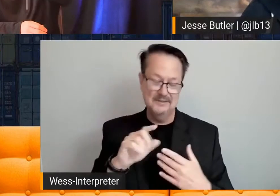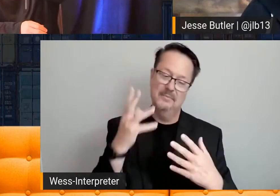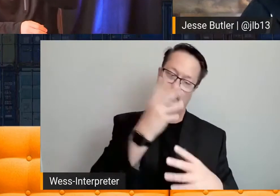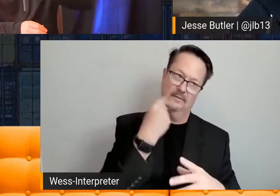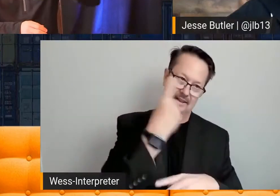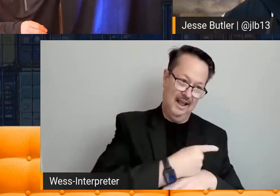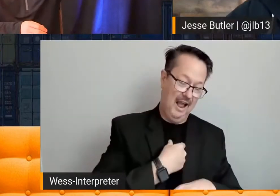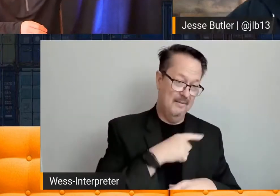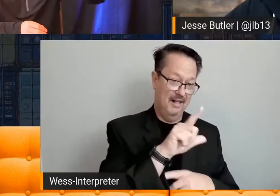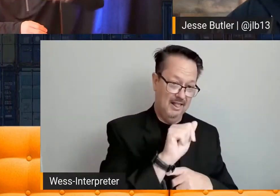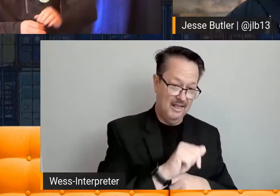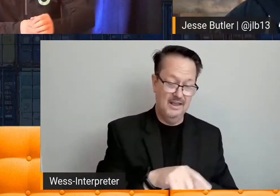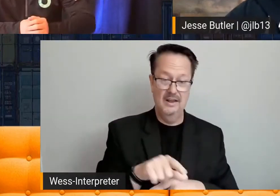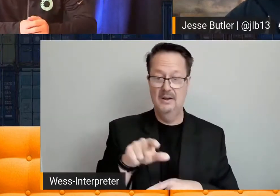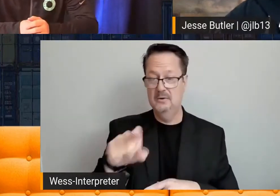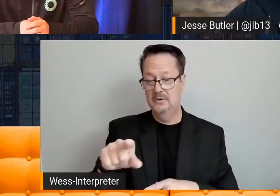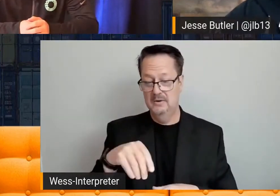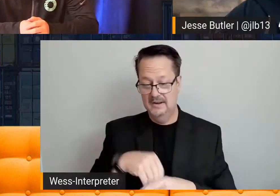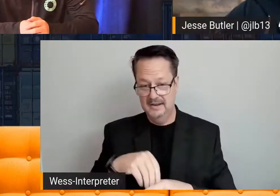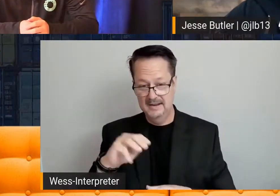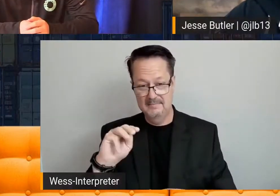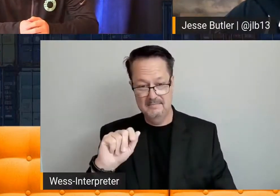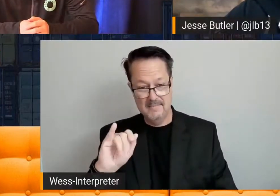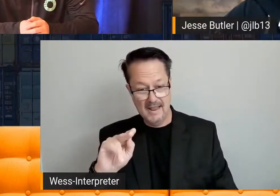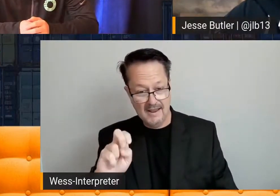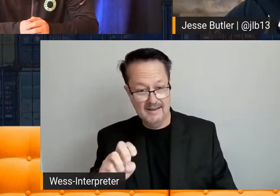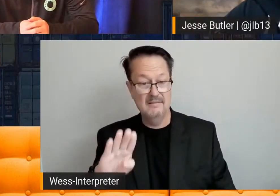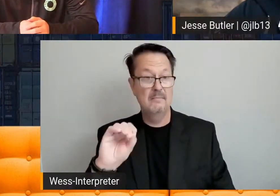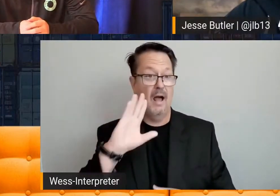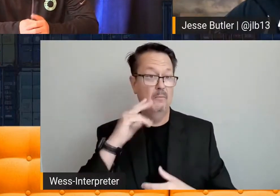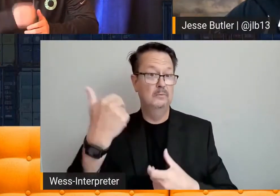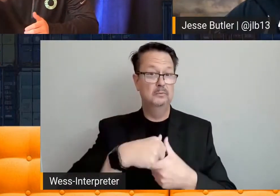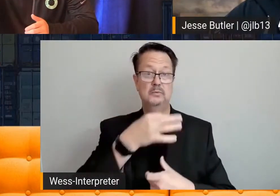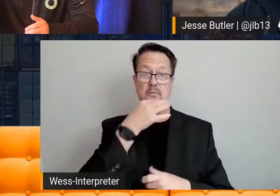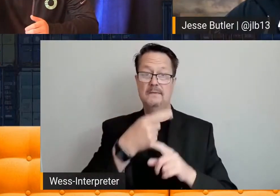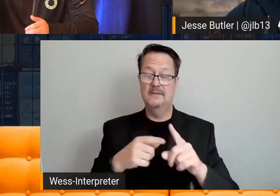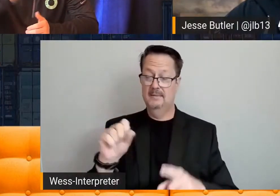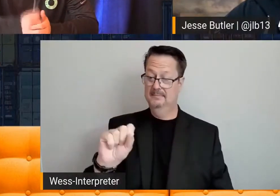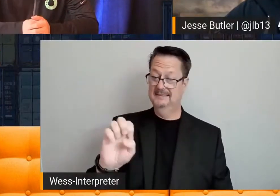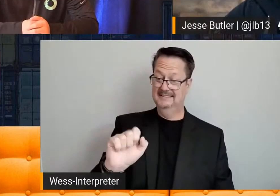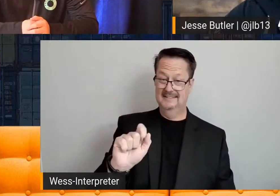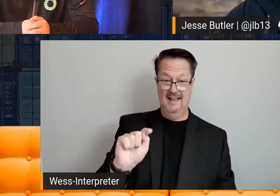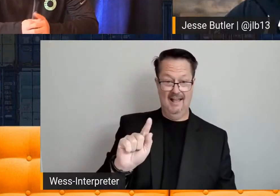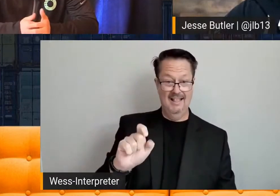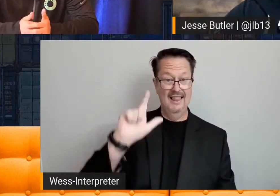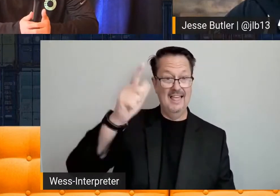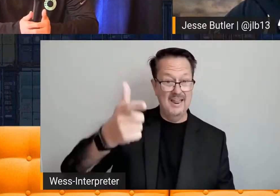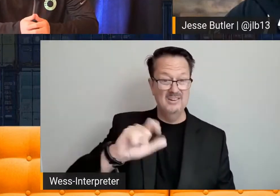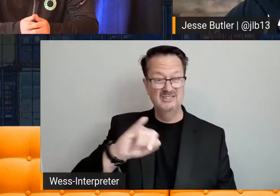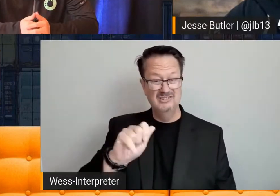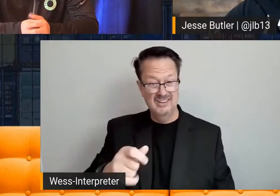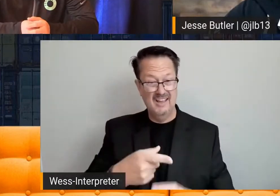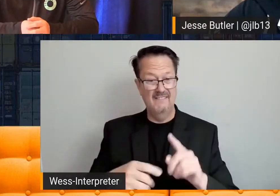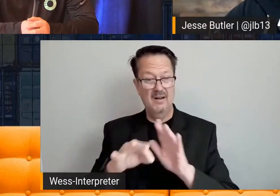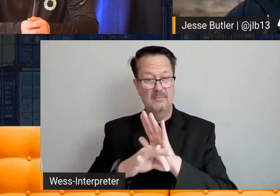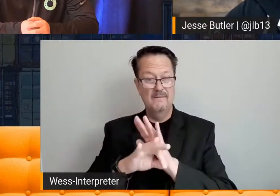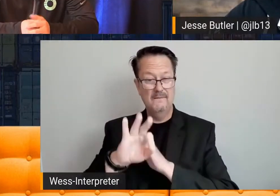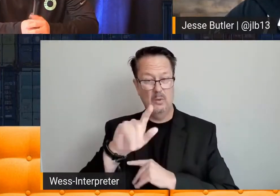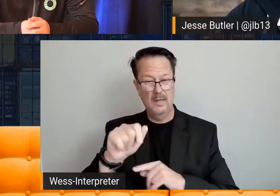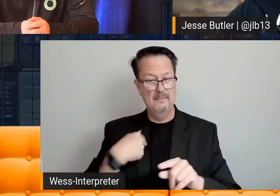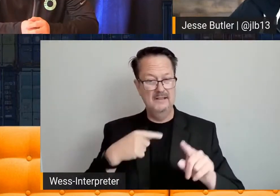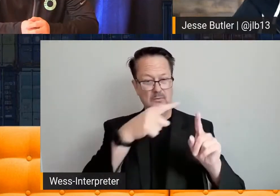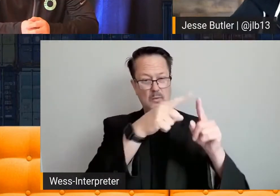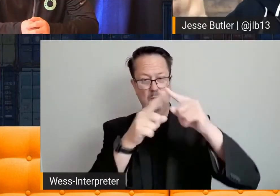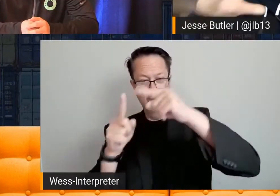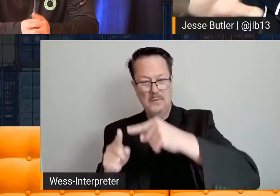LA, you're in Maine. Bob's going to join us here pretty soon in Seattle. And later on, we're going to have Jay down in Florida. And that's like all corners of the United States. And